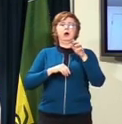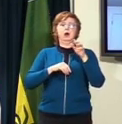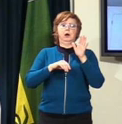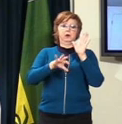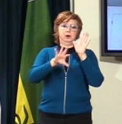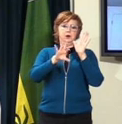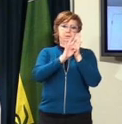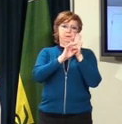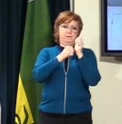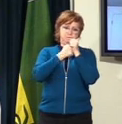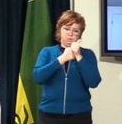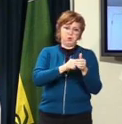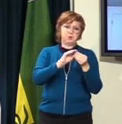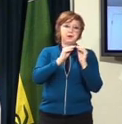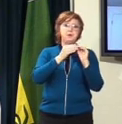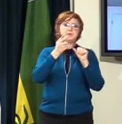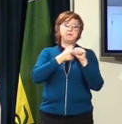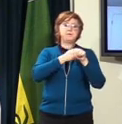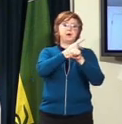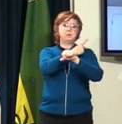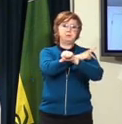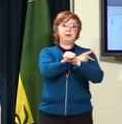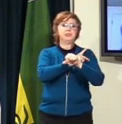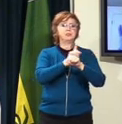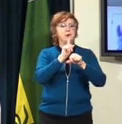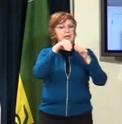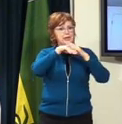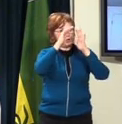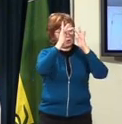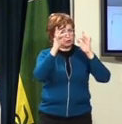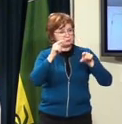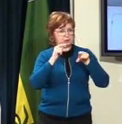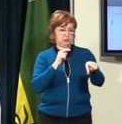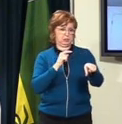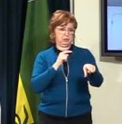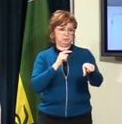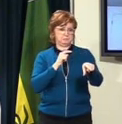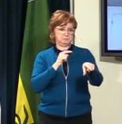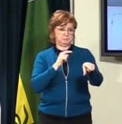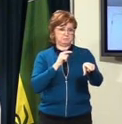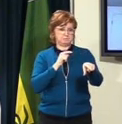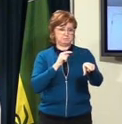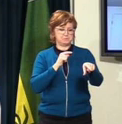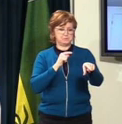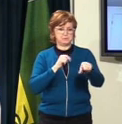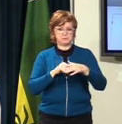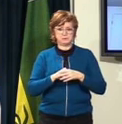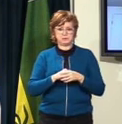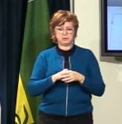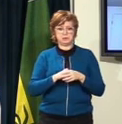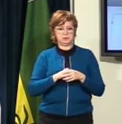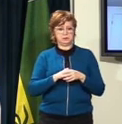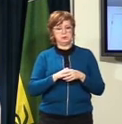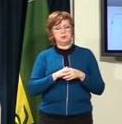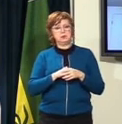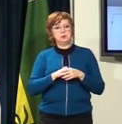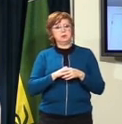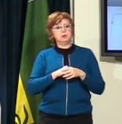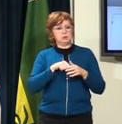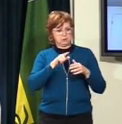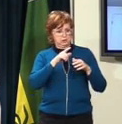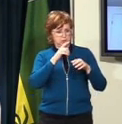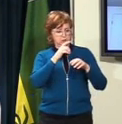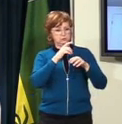that we would be looking for. And it would also be based on what's the current situation in those facilities.